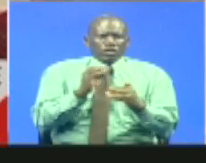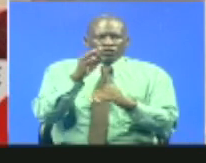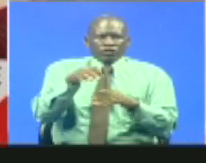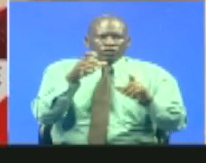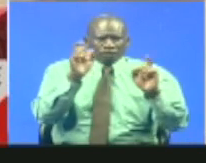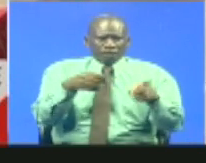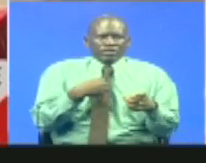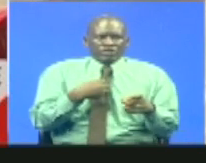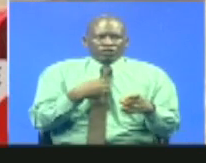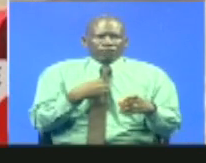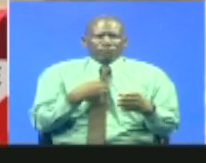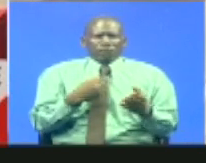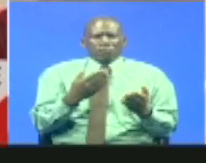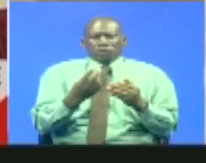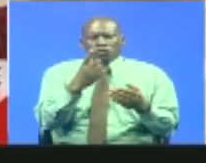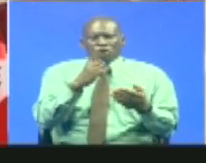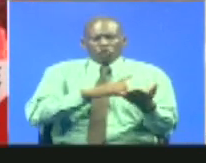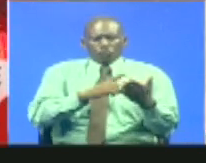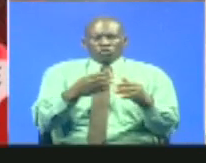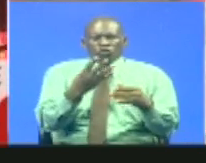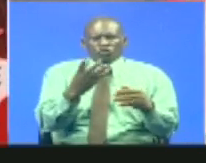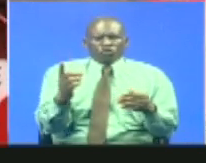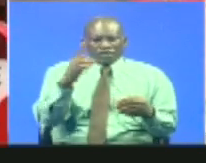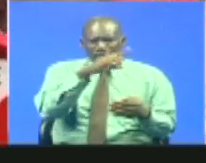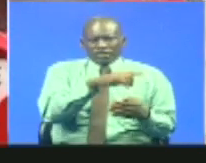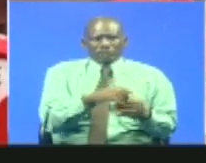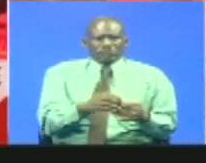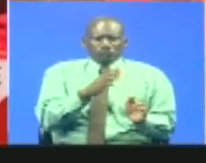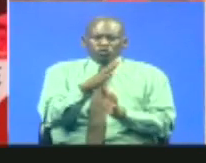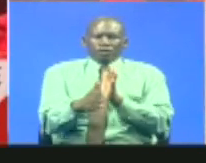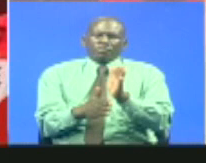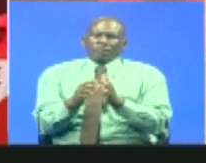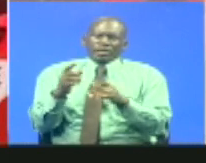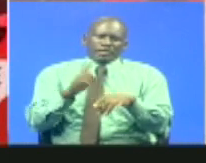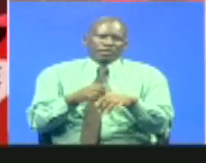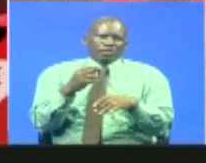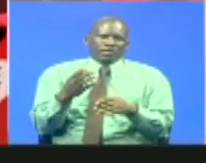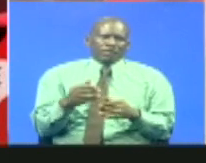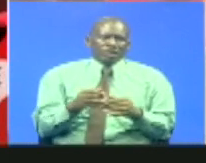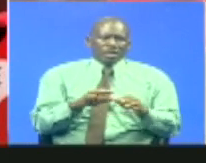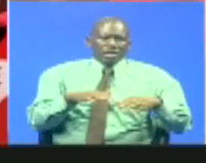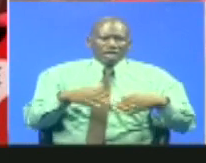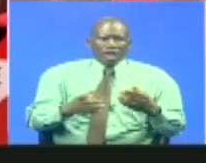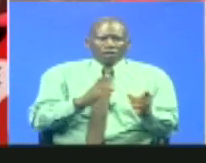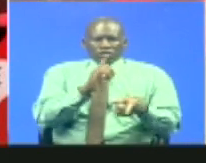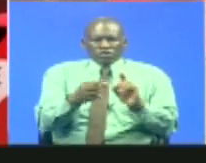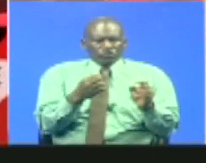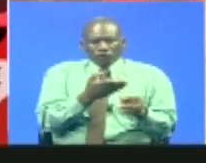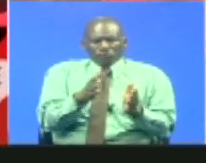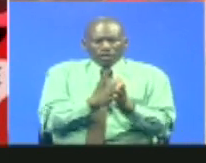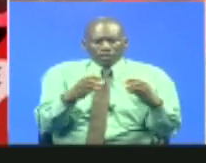we must have at least a week or even 4 days to prepare. How was the race for you and for the team